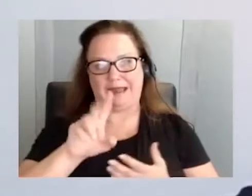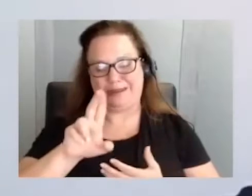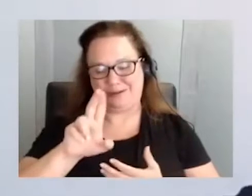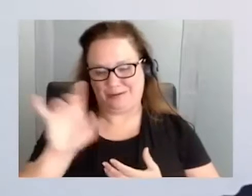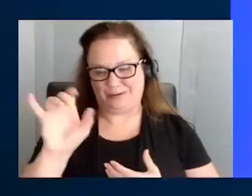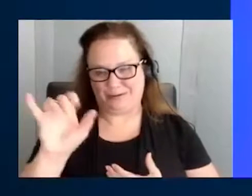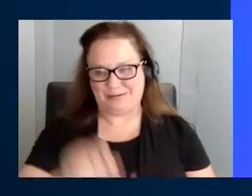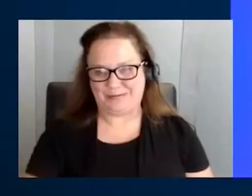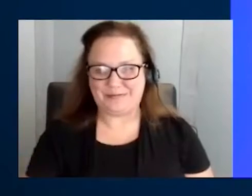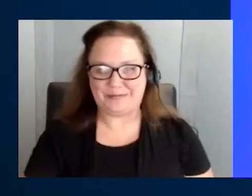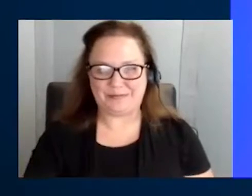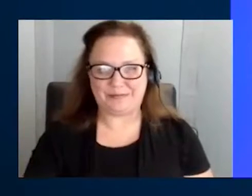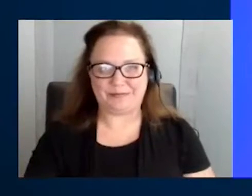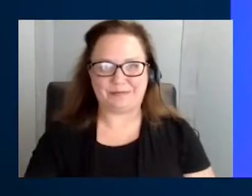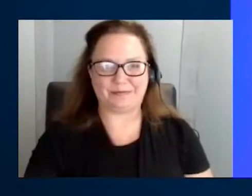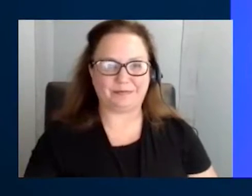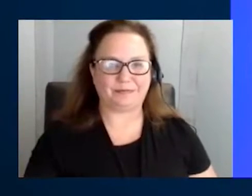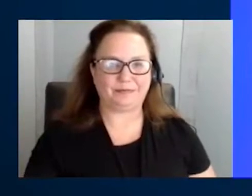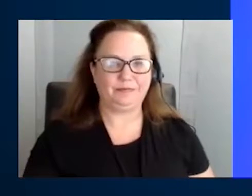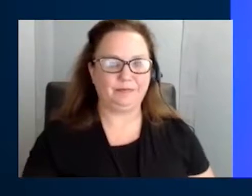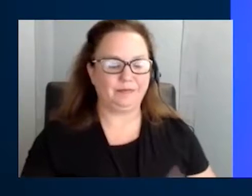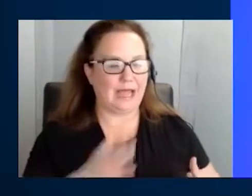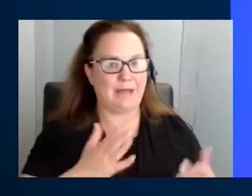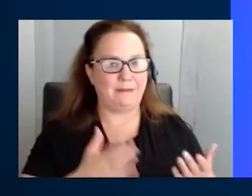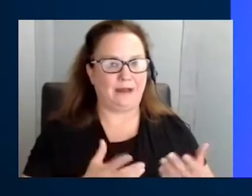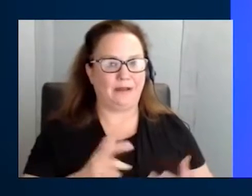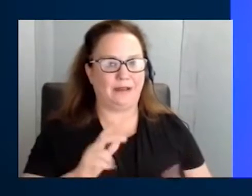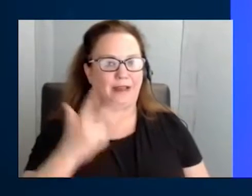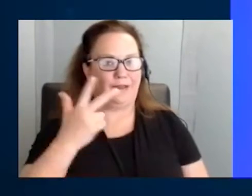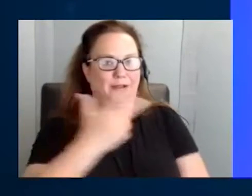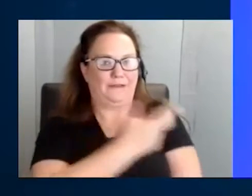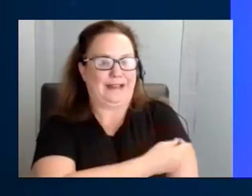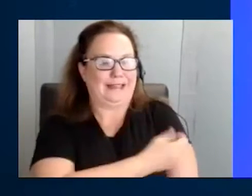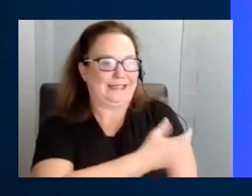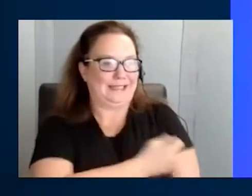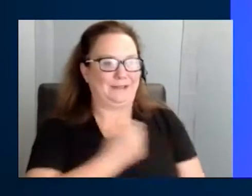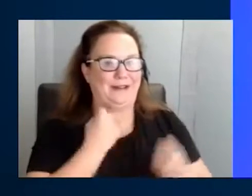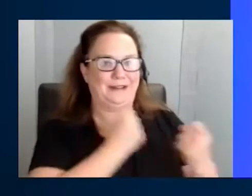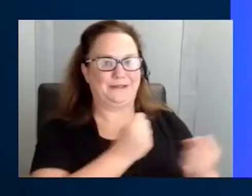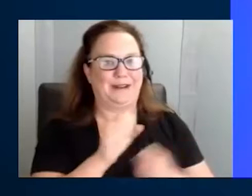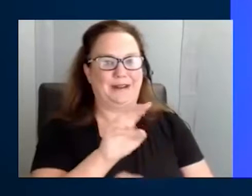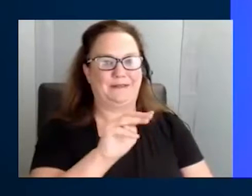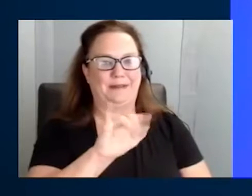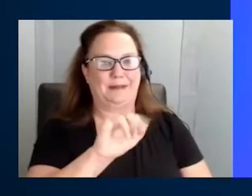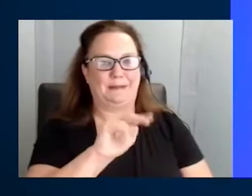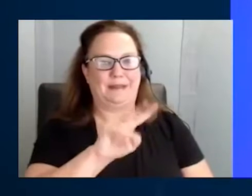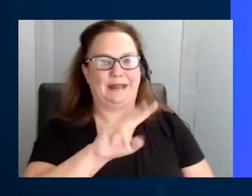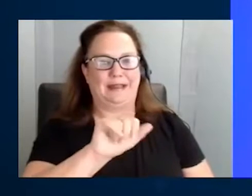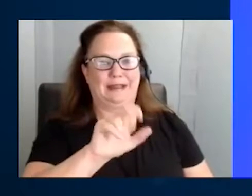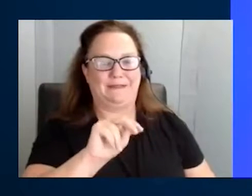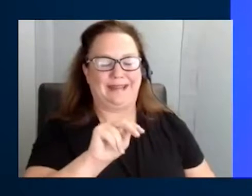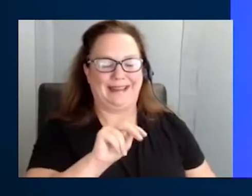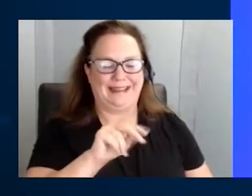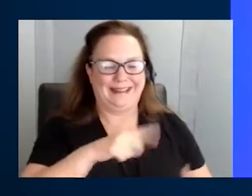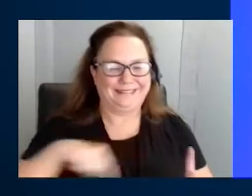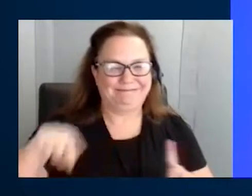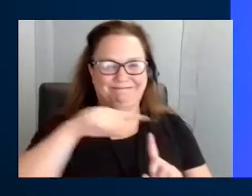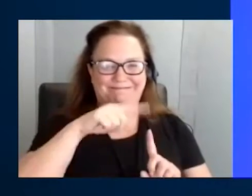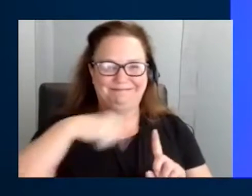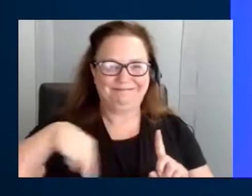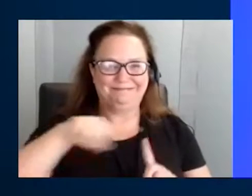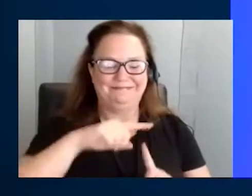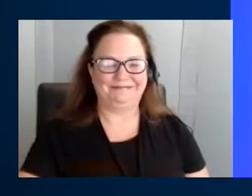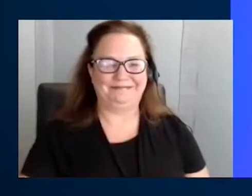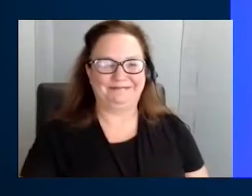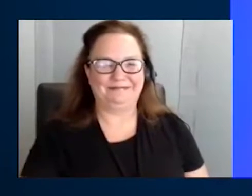System. Yeah. I may go there just to get a third dose, just so I can drive the minivan around. The minivan, yeah. So,